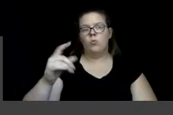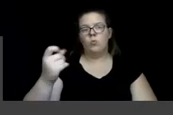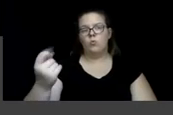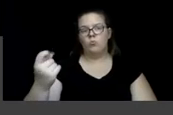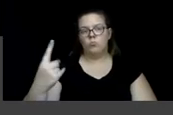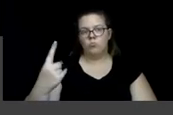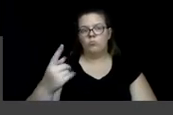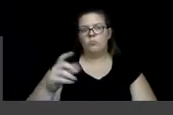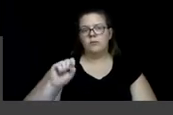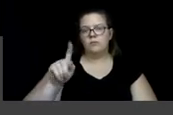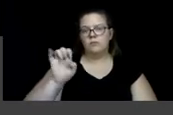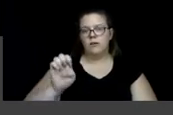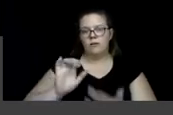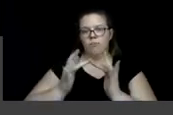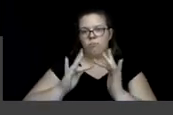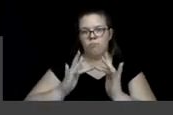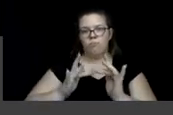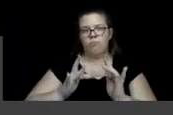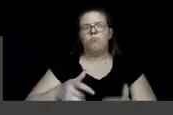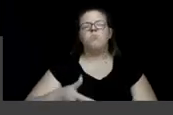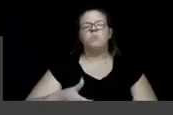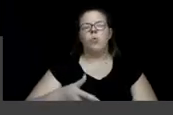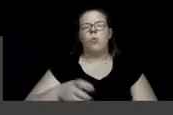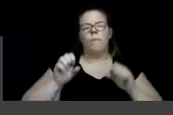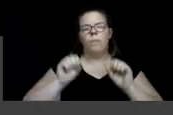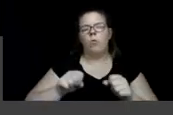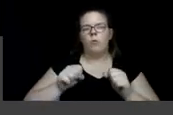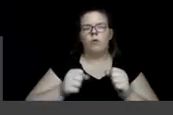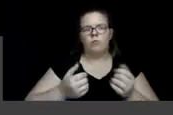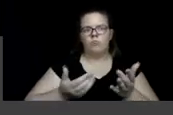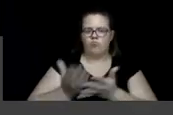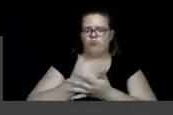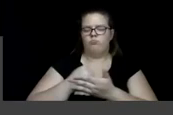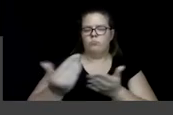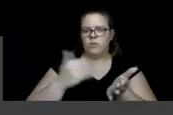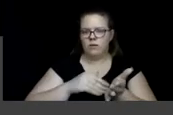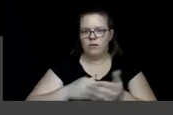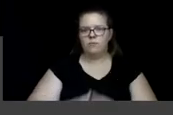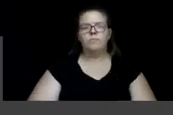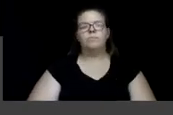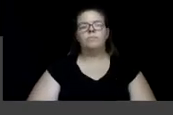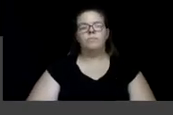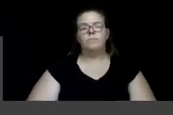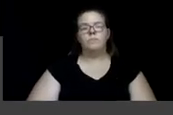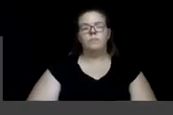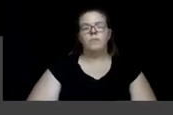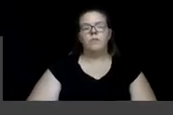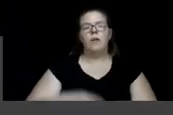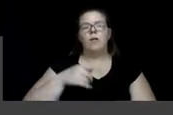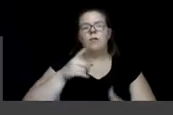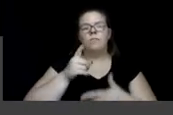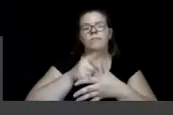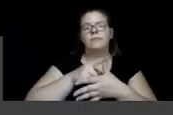211 site, just so we would, be able to review them again. And then the disaster distress